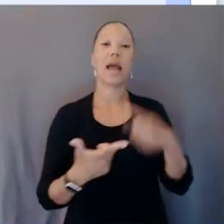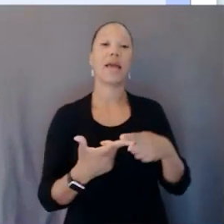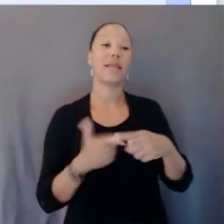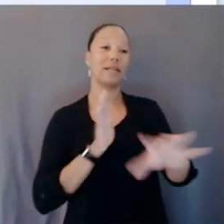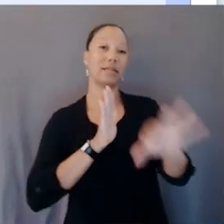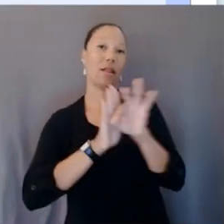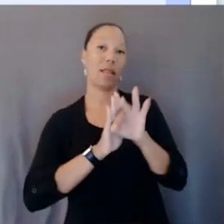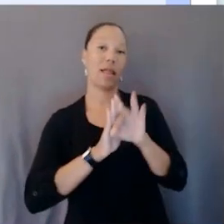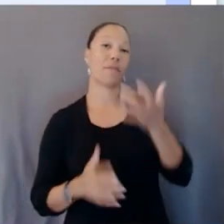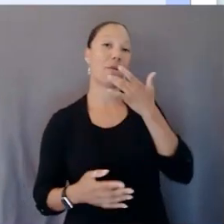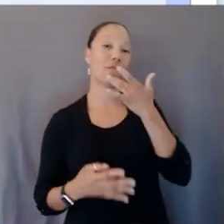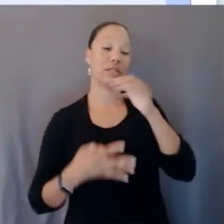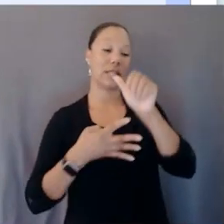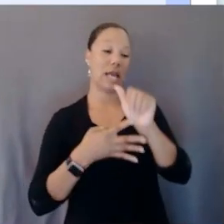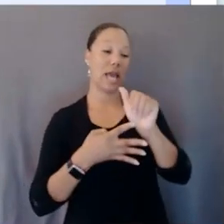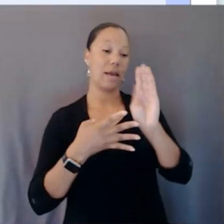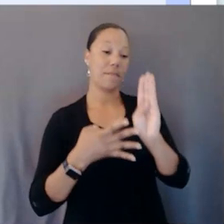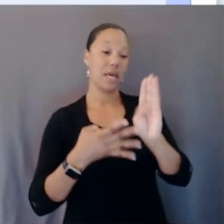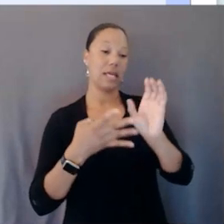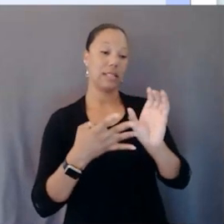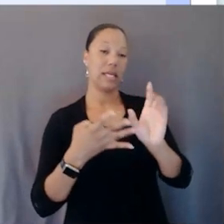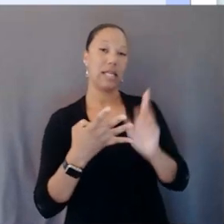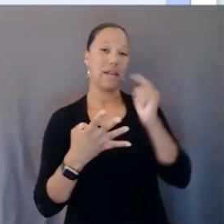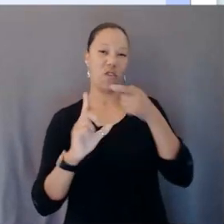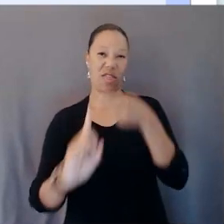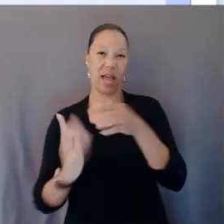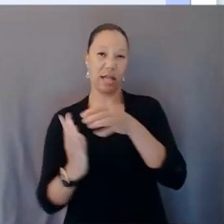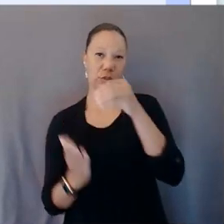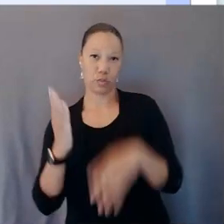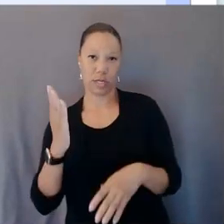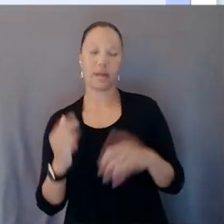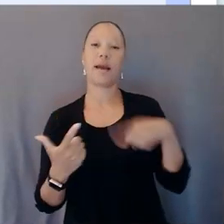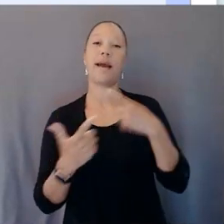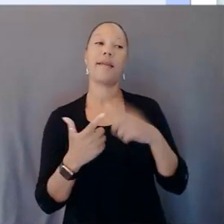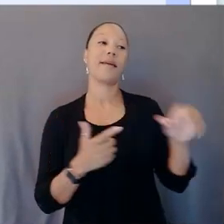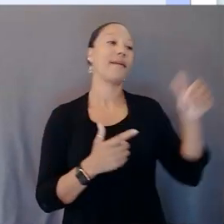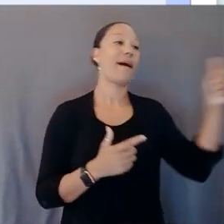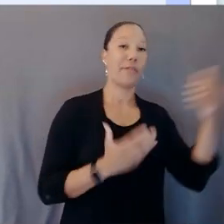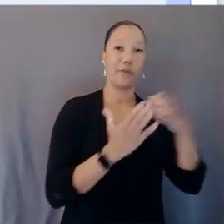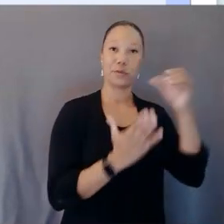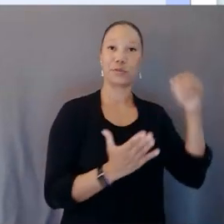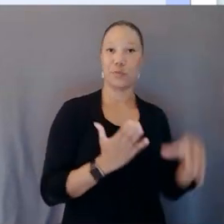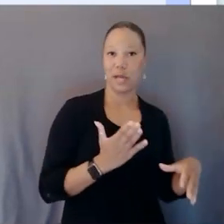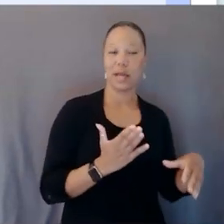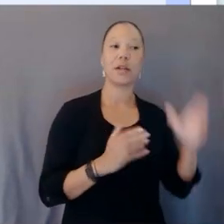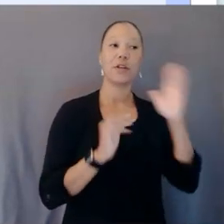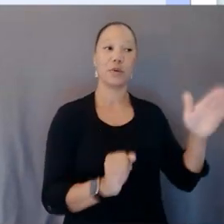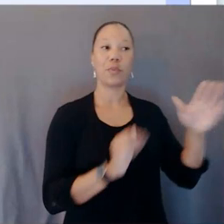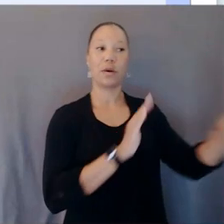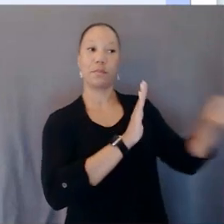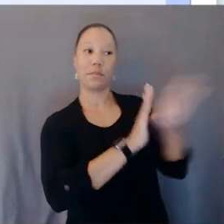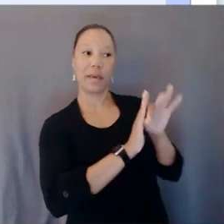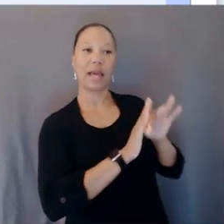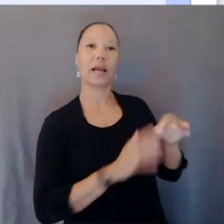preference A, B, C, or D for that student. And then each one after that, you can also further describe what preference